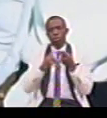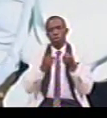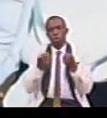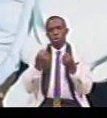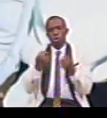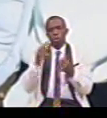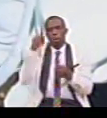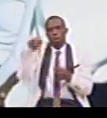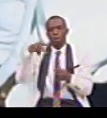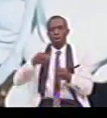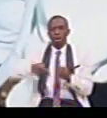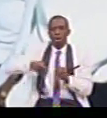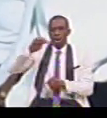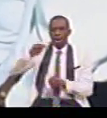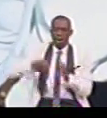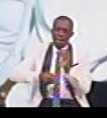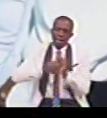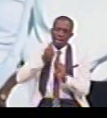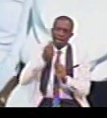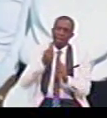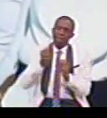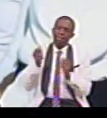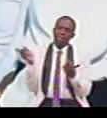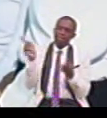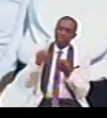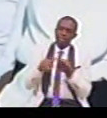she likes to Jesus